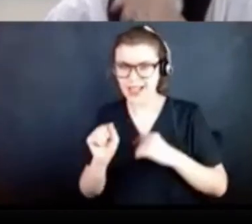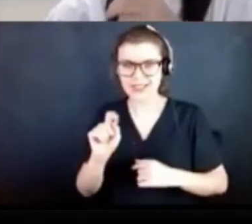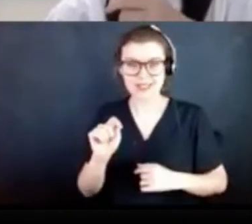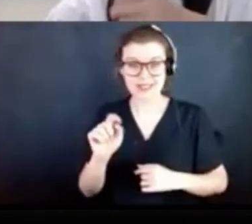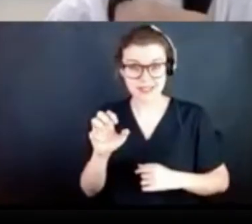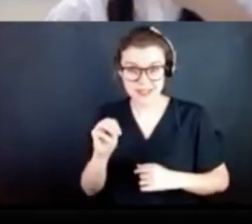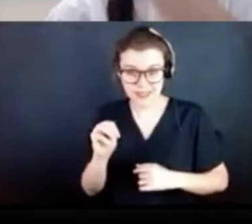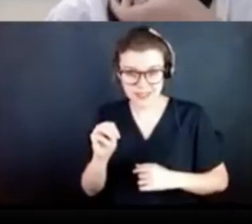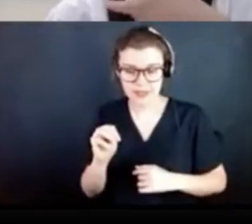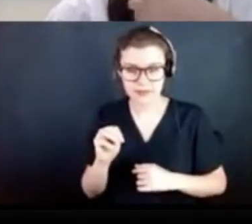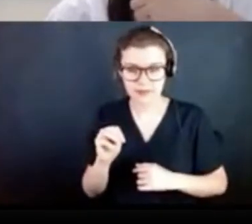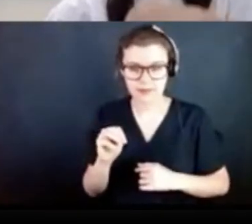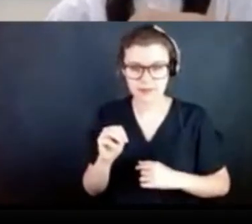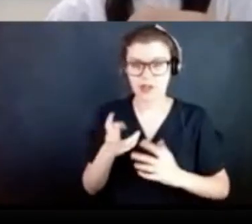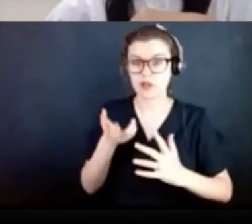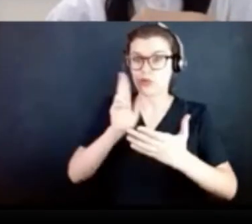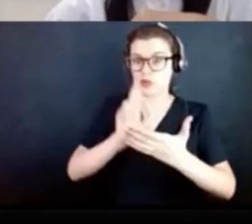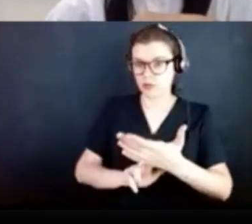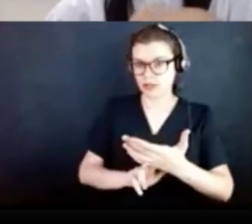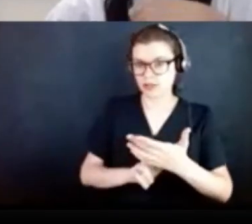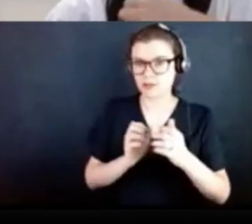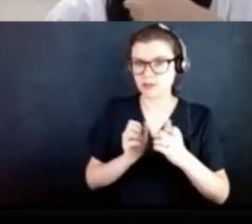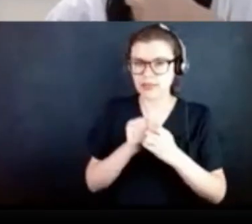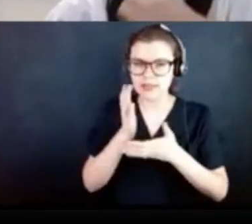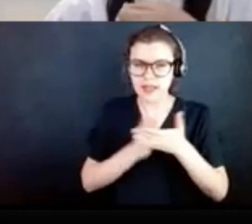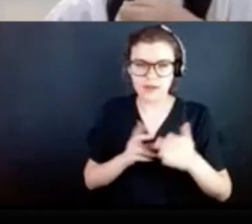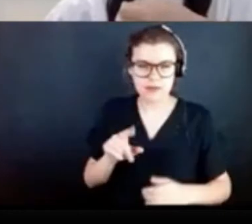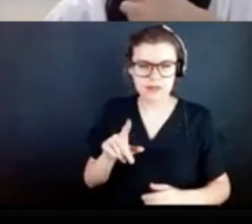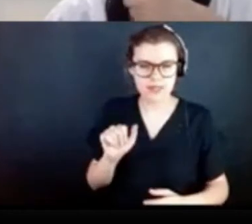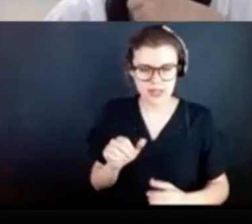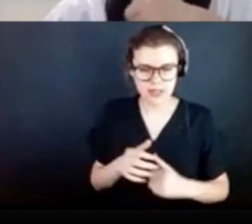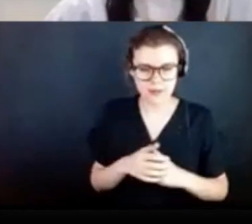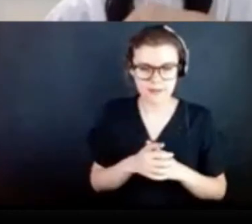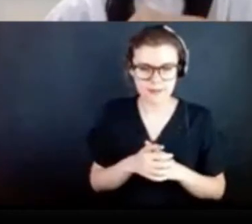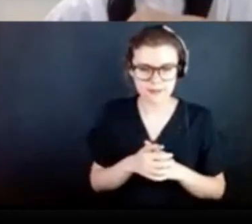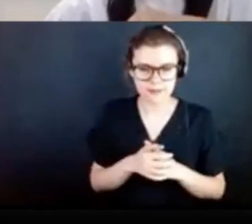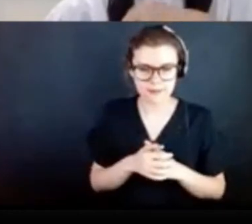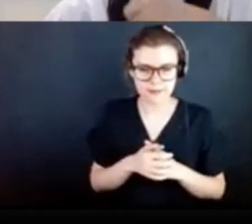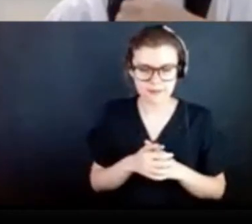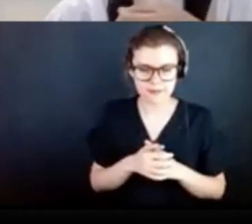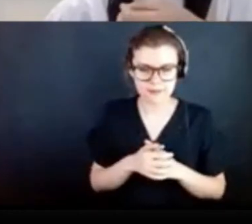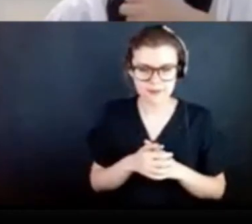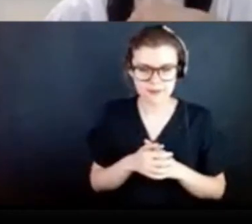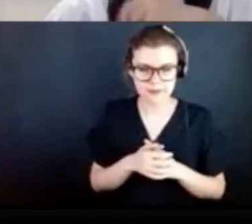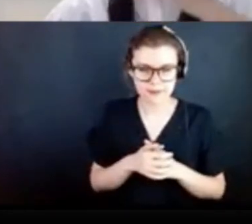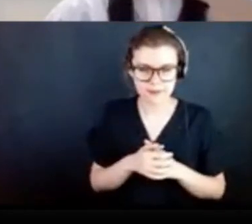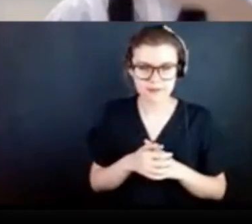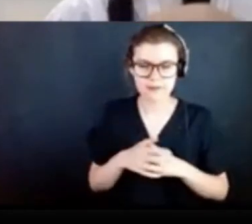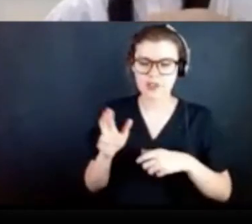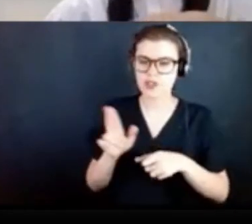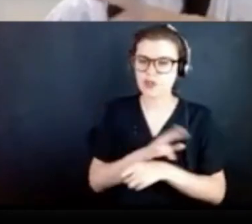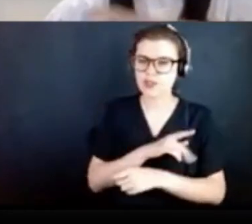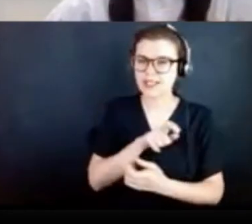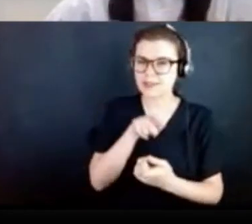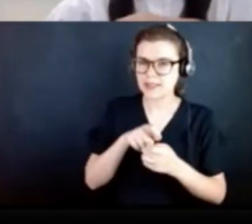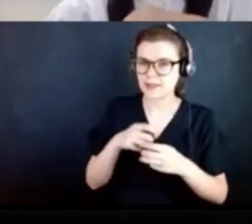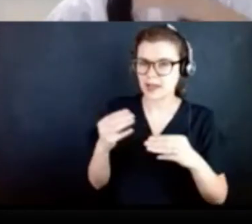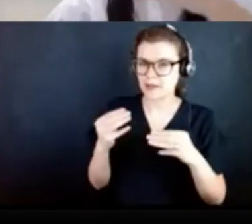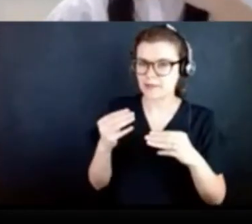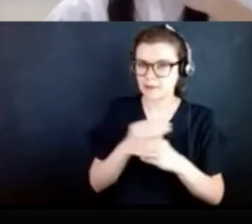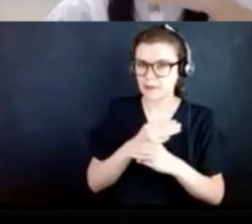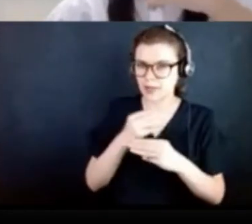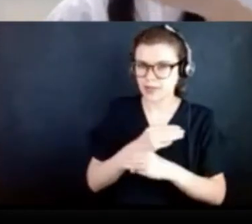major enrollment with log data of students' processes or using assessments. It's a mass education